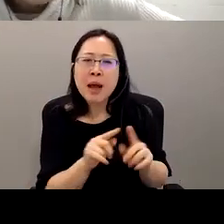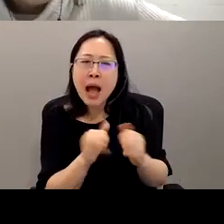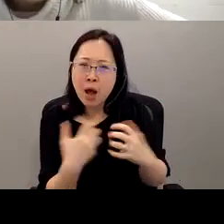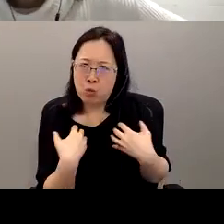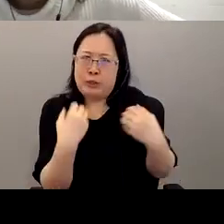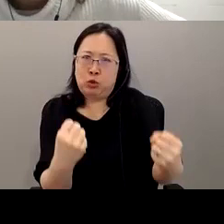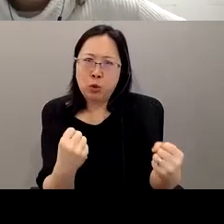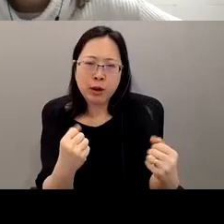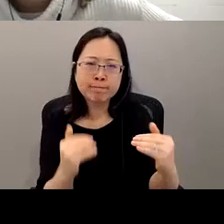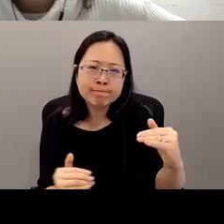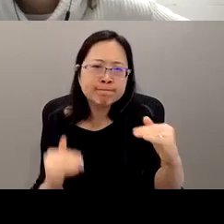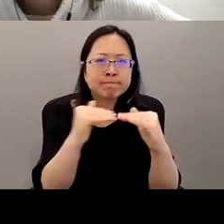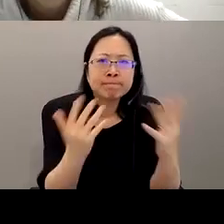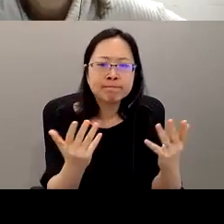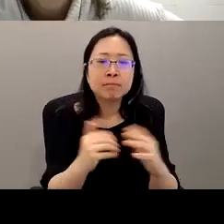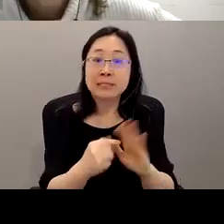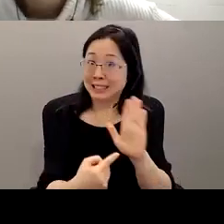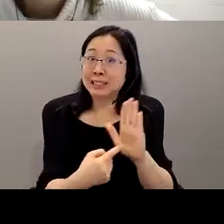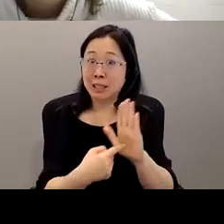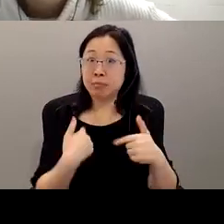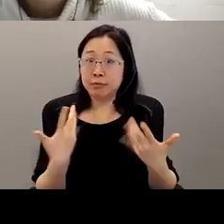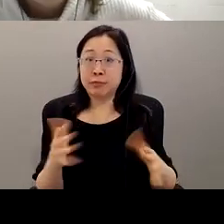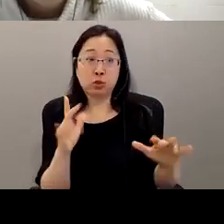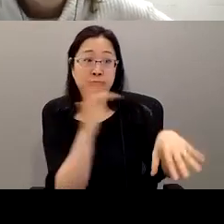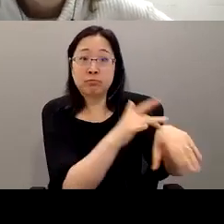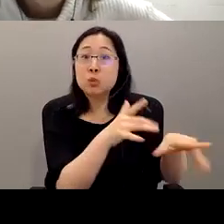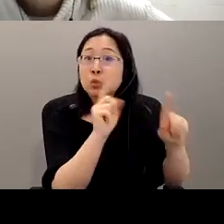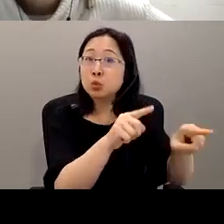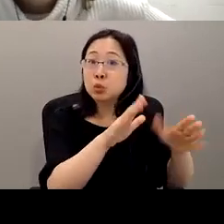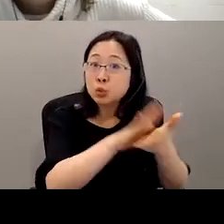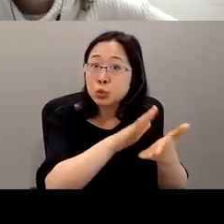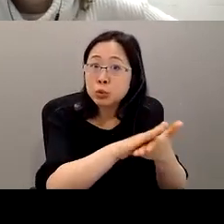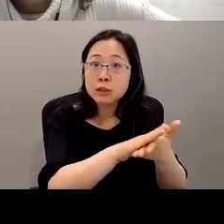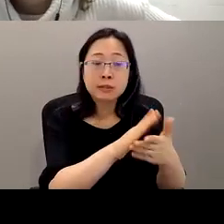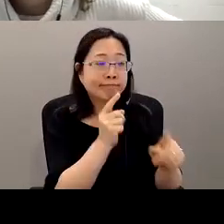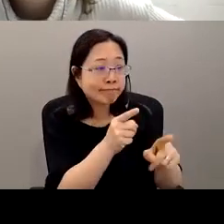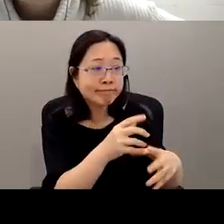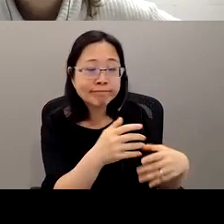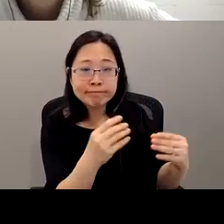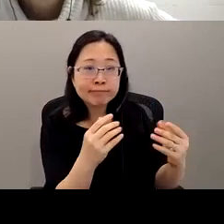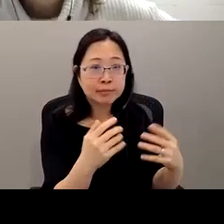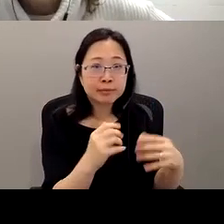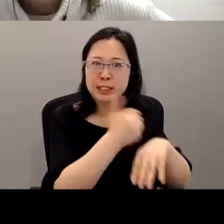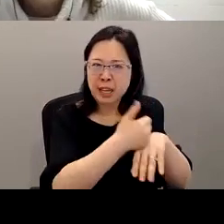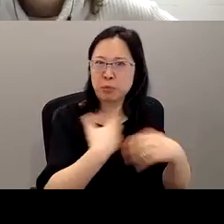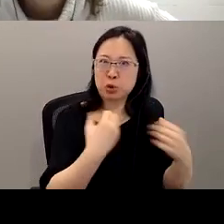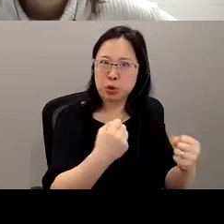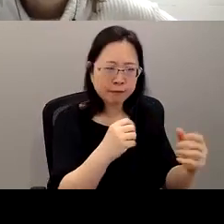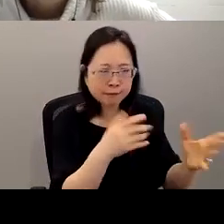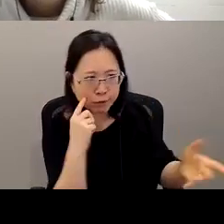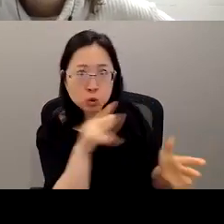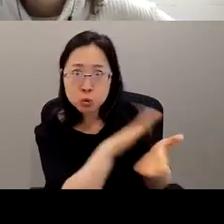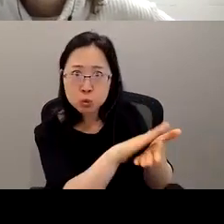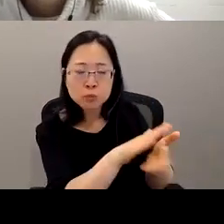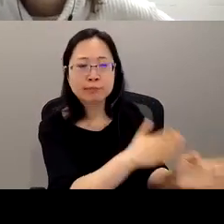for example, we have worked with schools to create restorative schools. We've worked with workplaces to think about how can we become